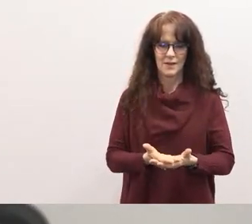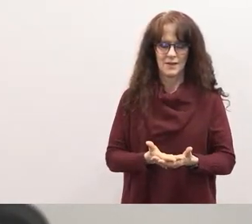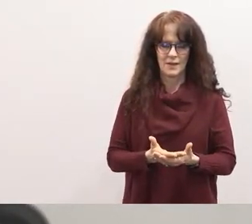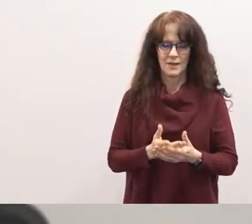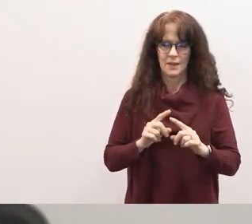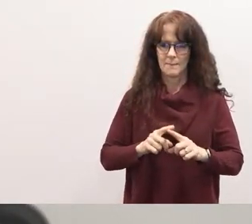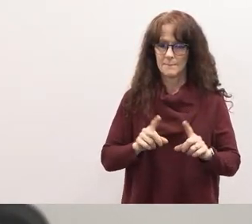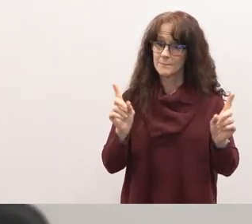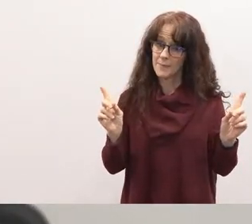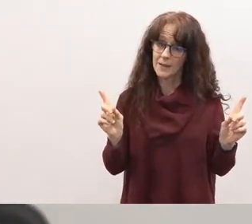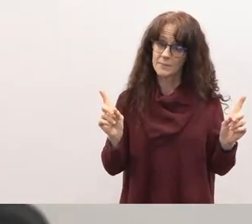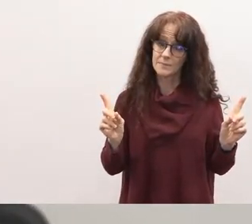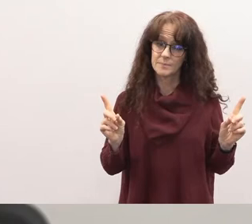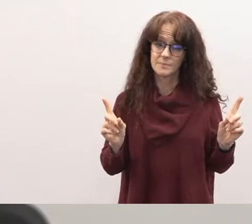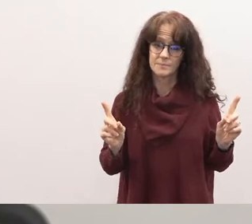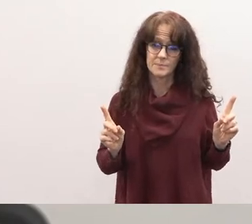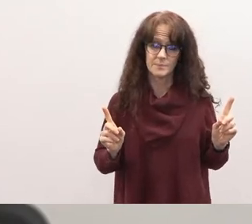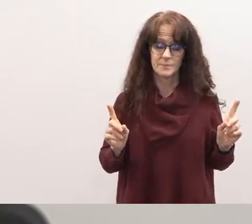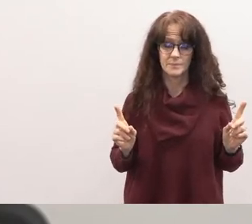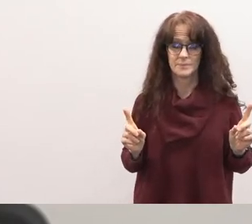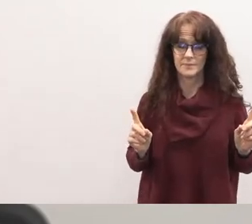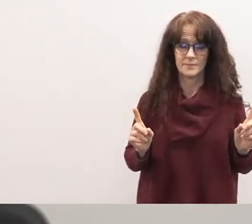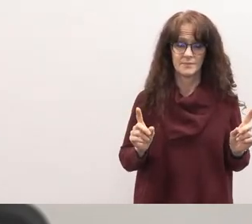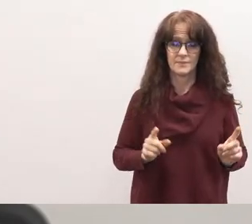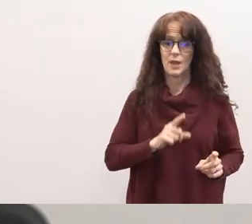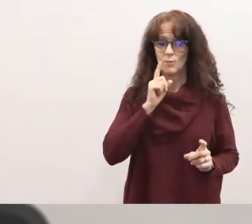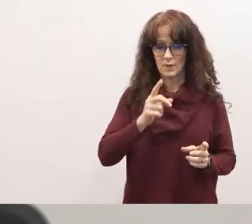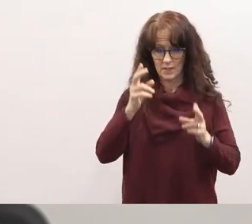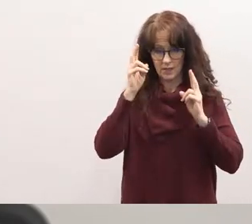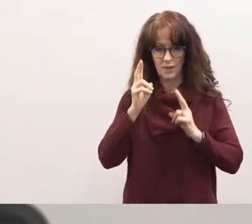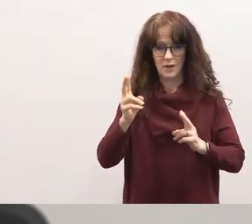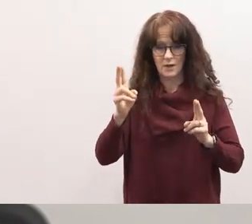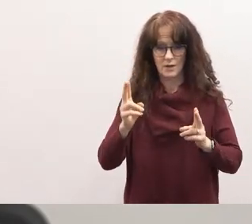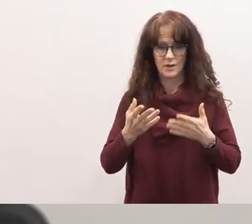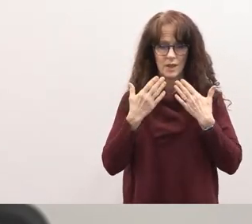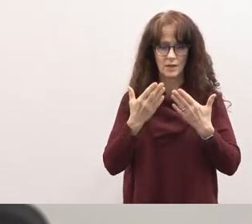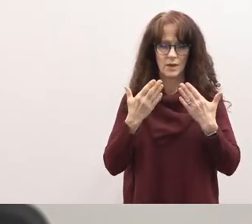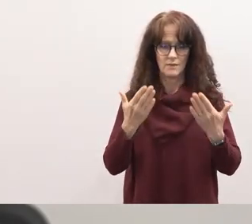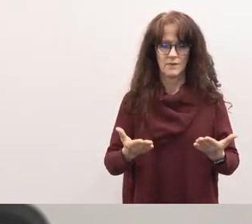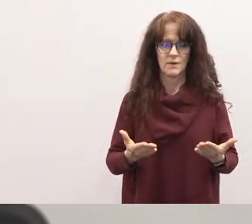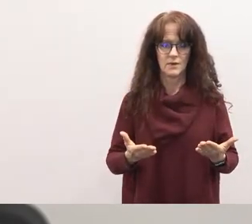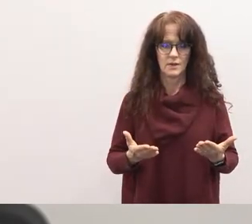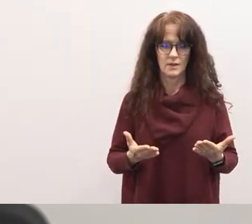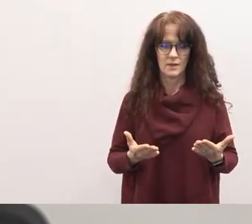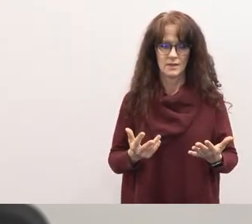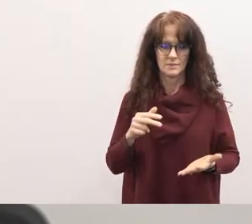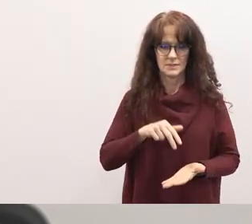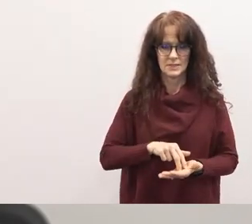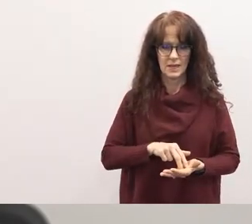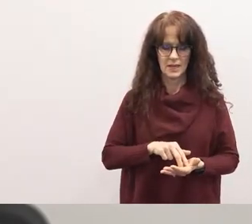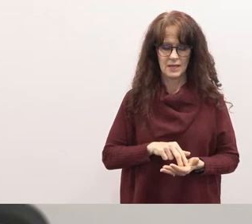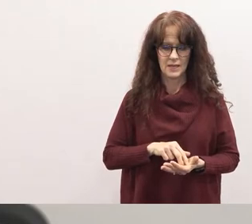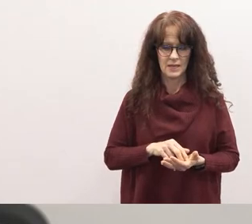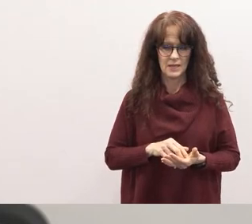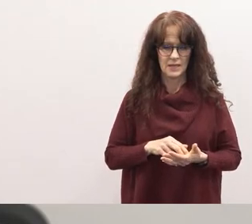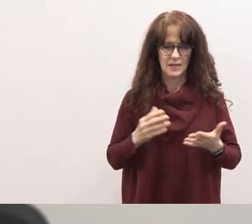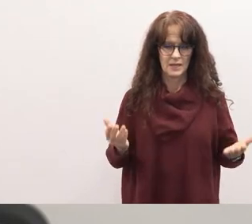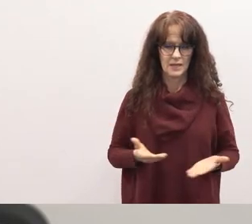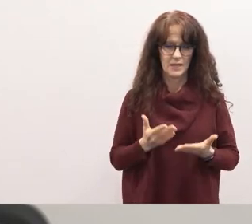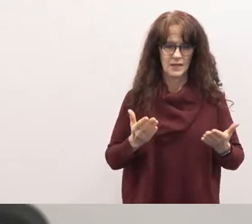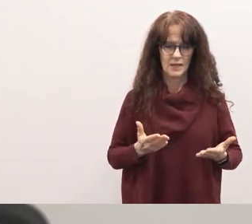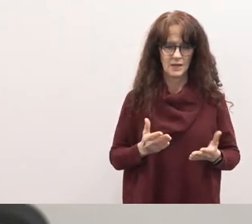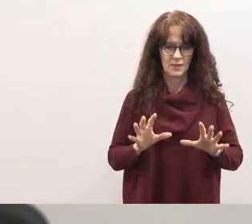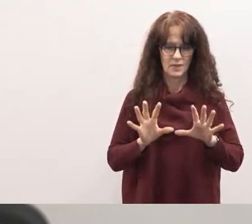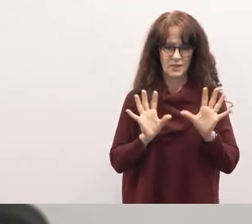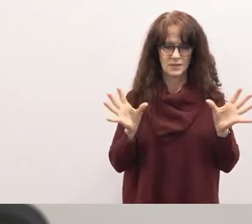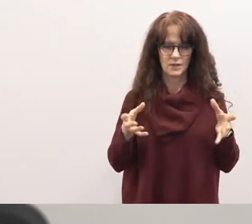But I am extremely honored and grateful to be standing in front of this distinguished